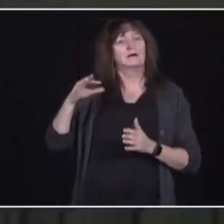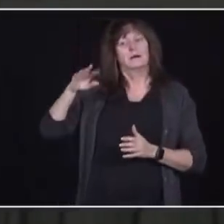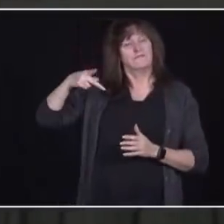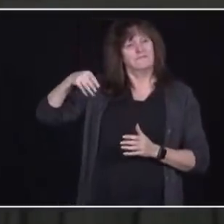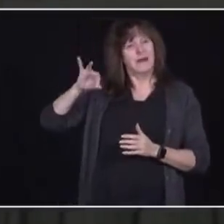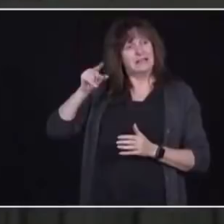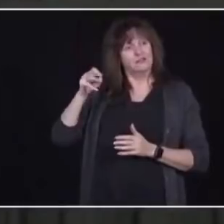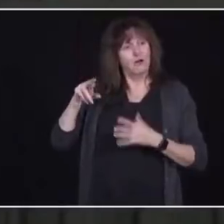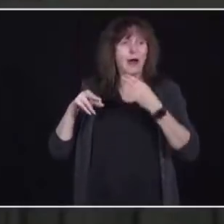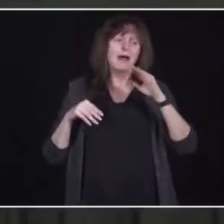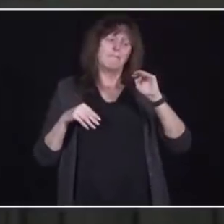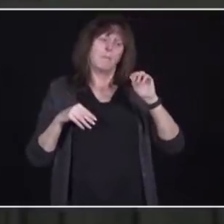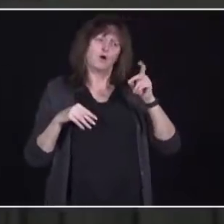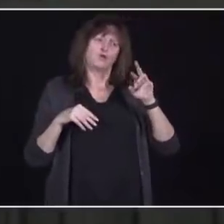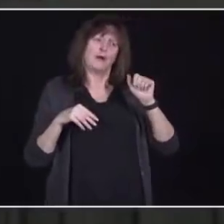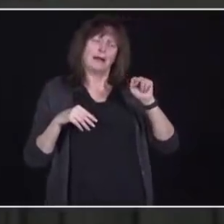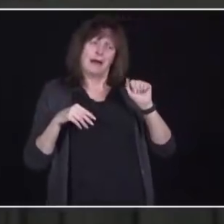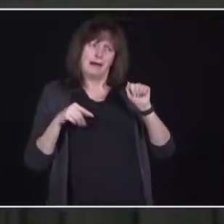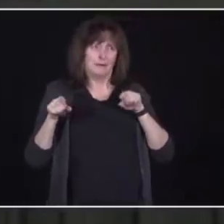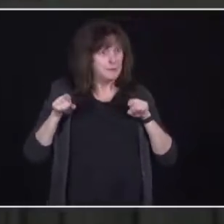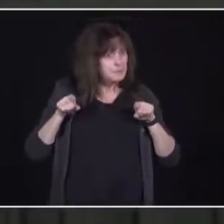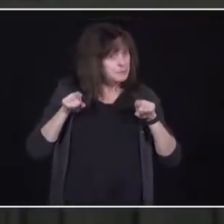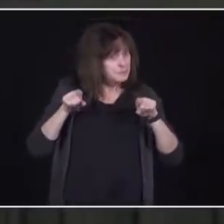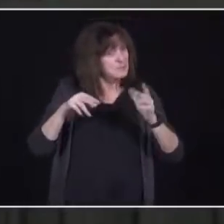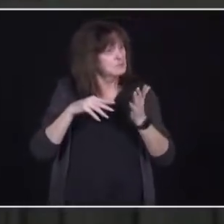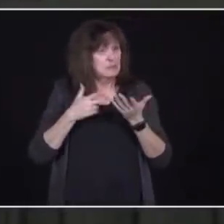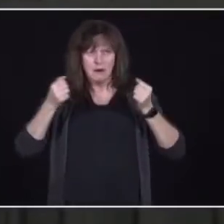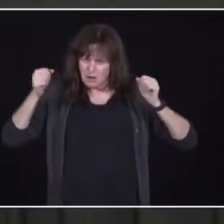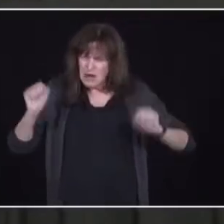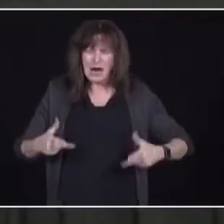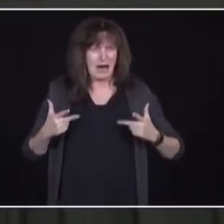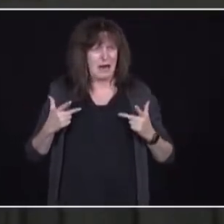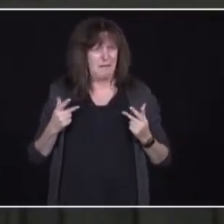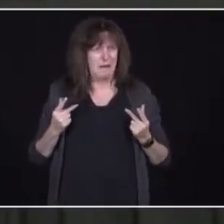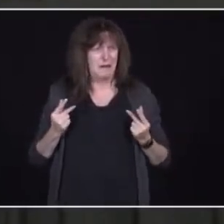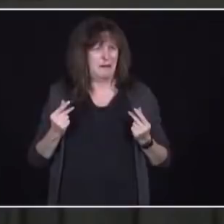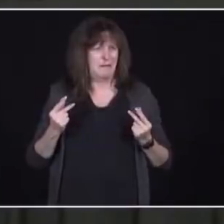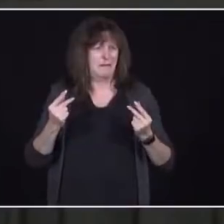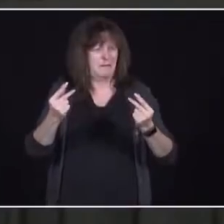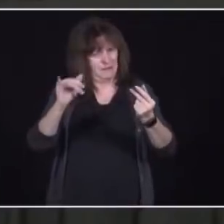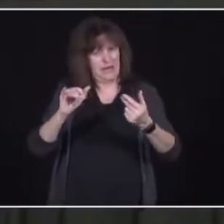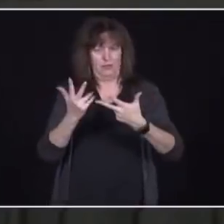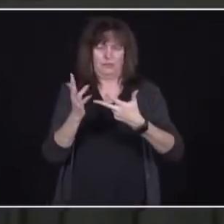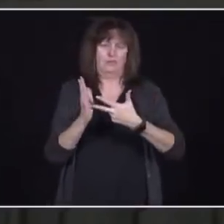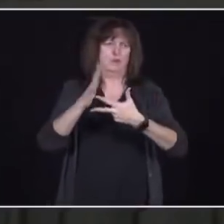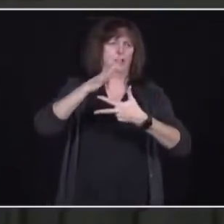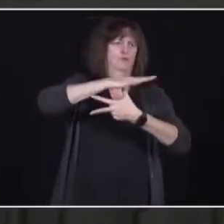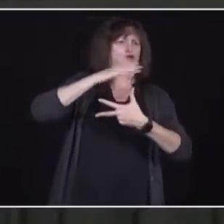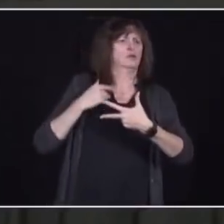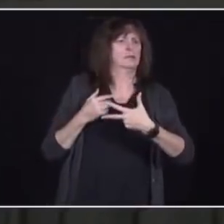able to run all three of those priorities concurrently, and that's what now the provincial health units, with our support and